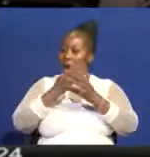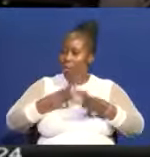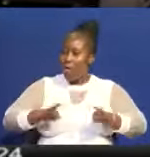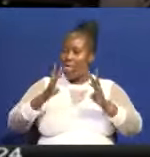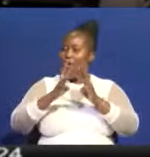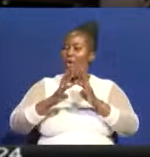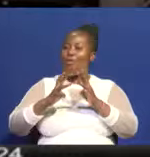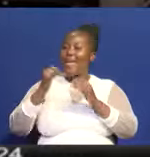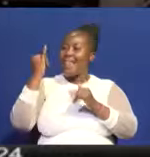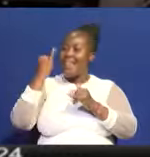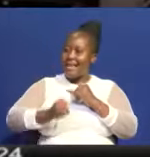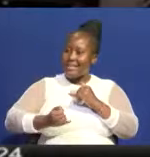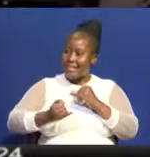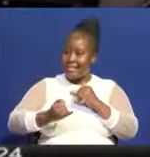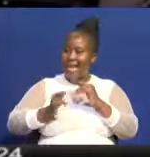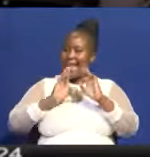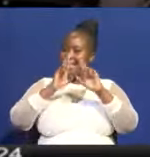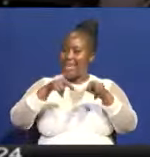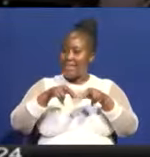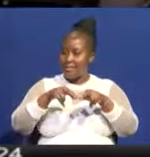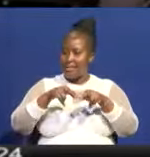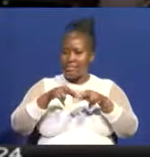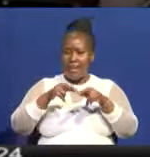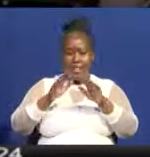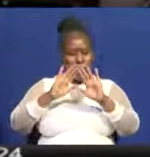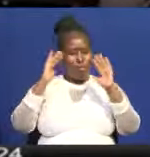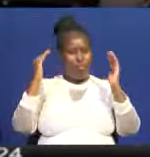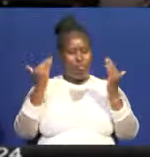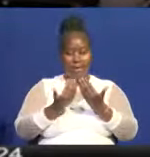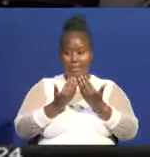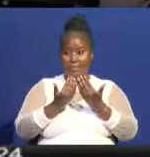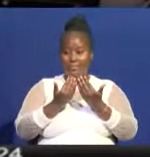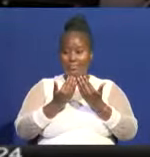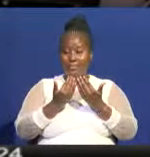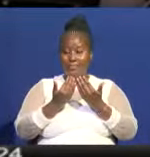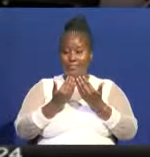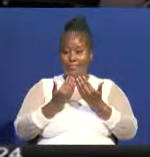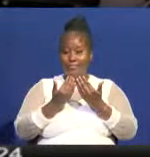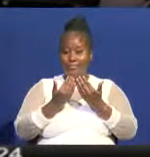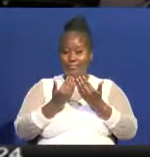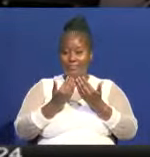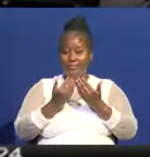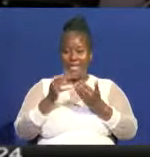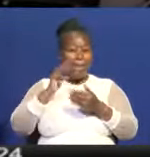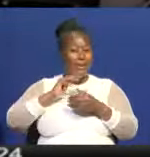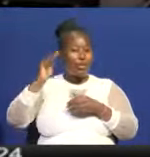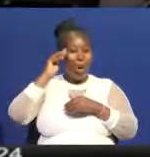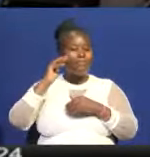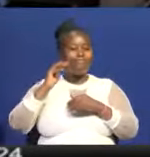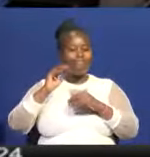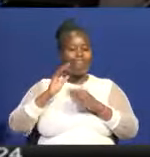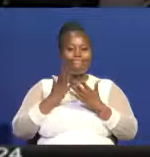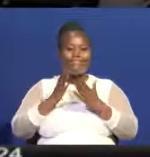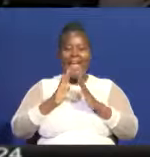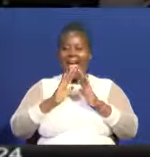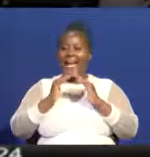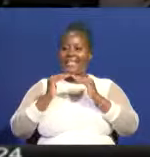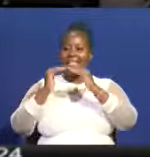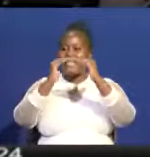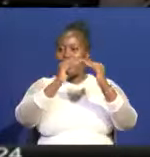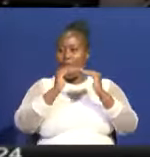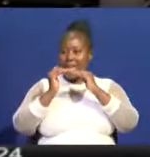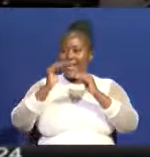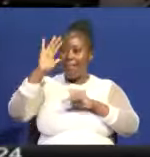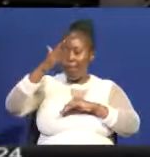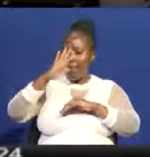resort all over the world. In all mature democracies, parliaments such